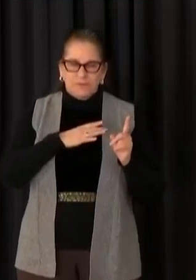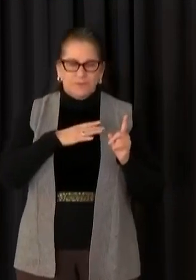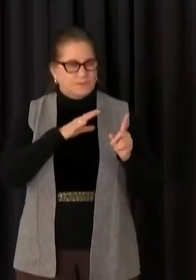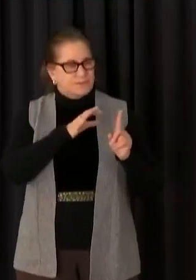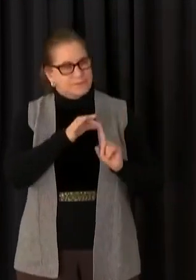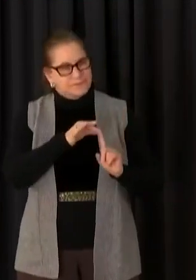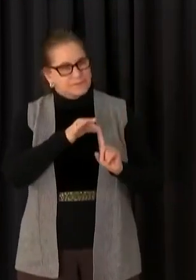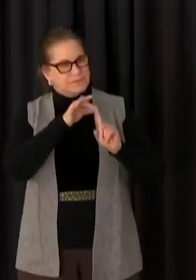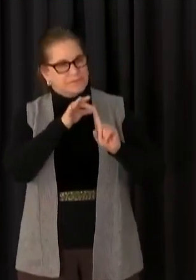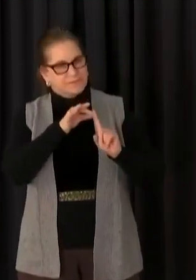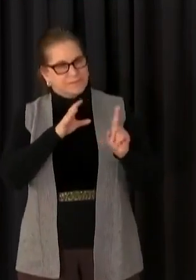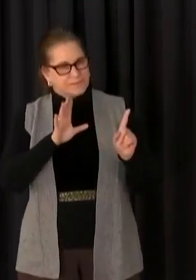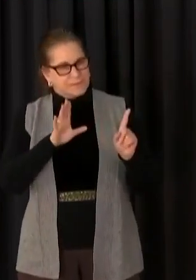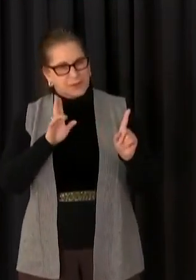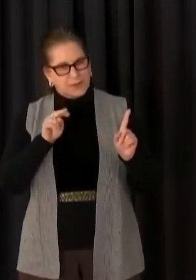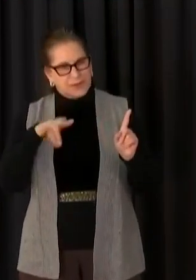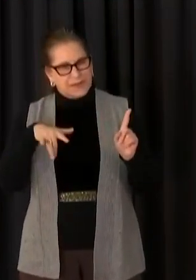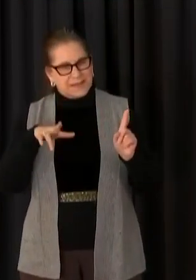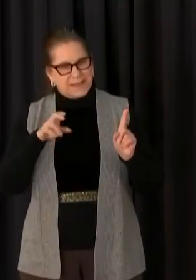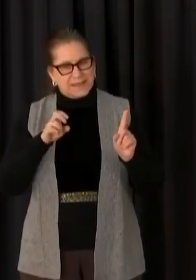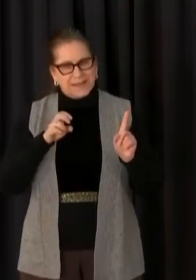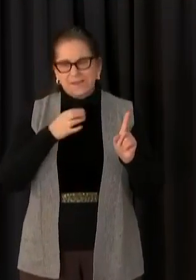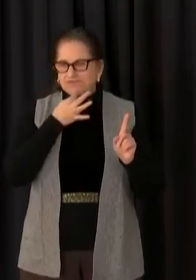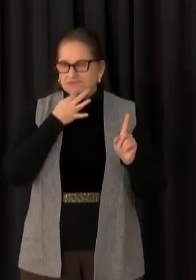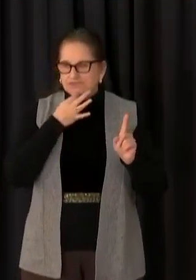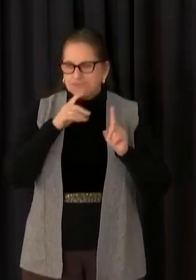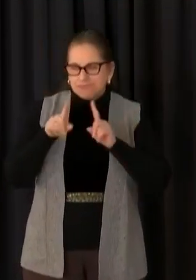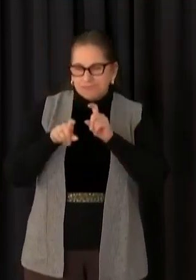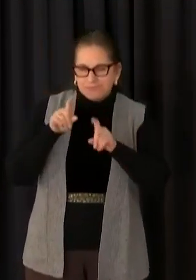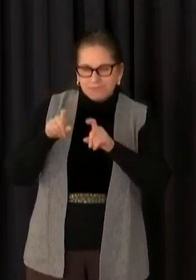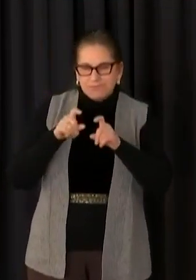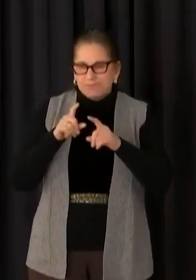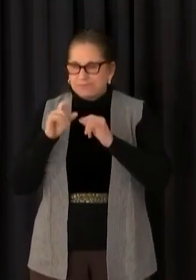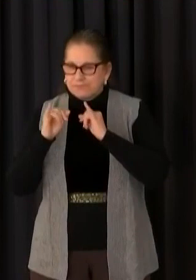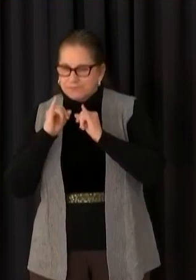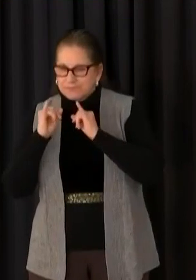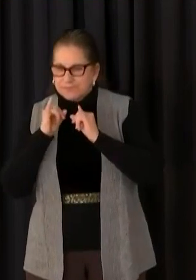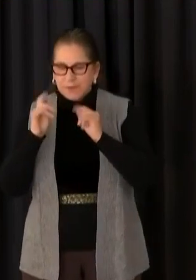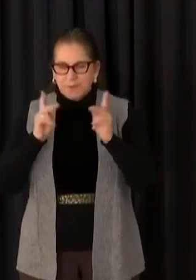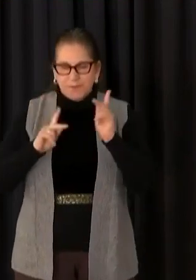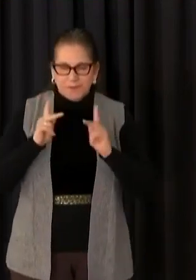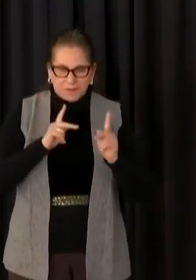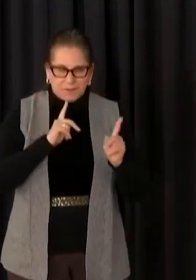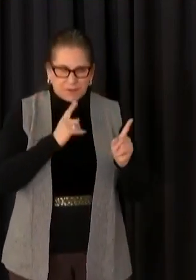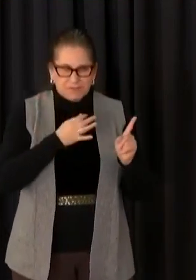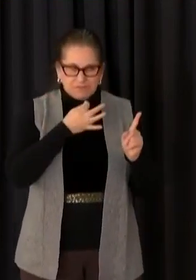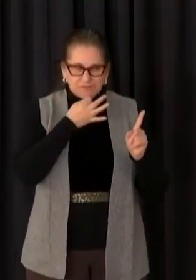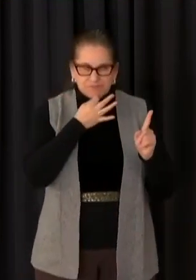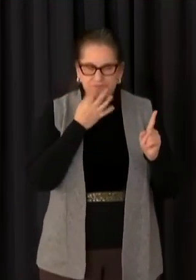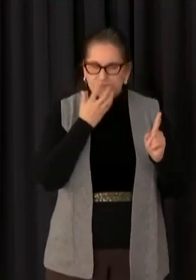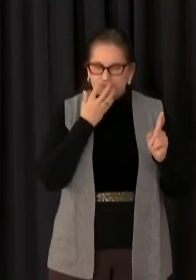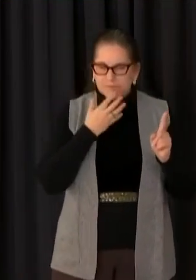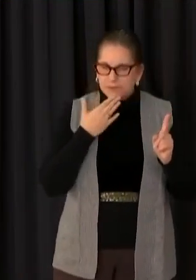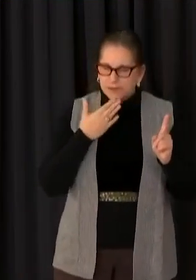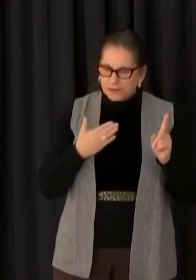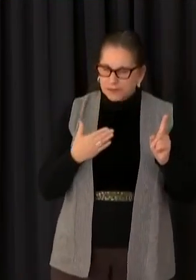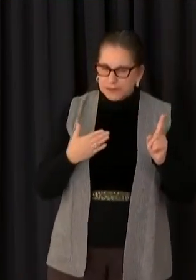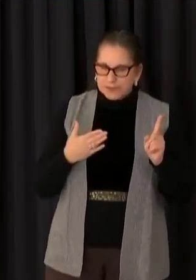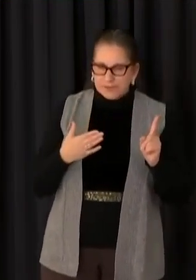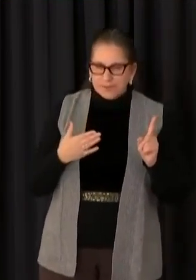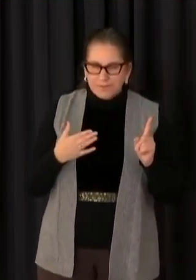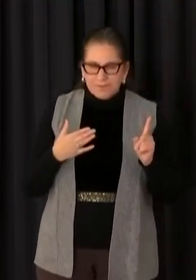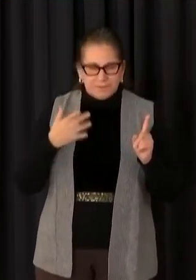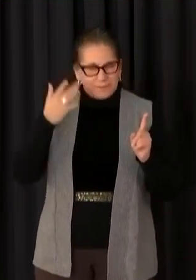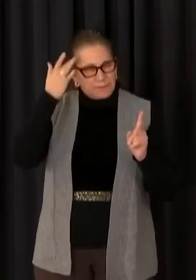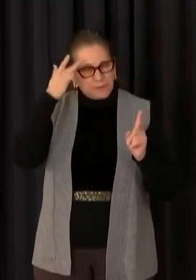unique way of asking questions. His questions are insightful, and